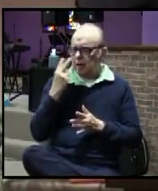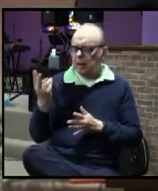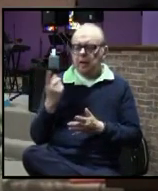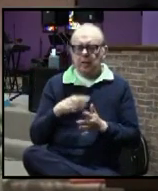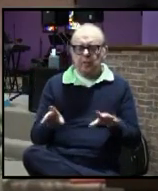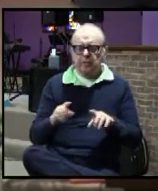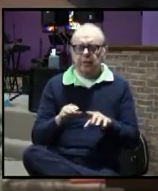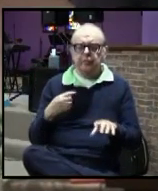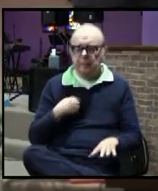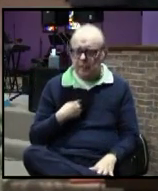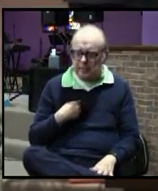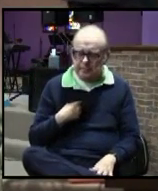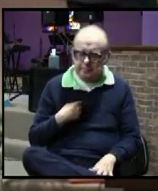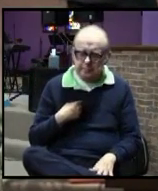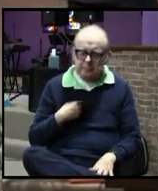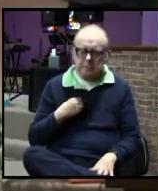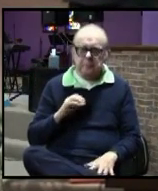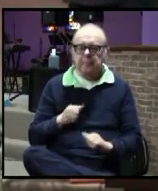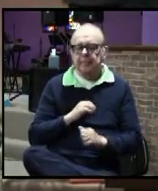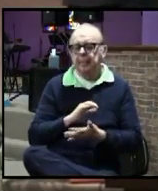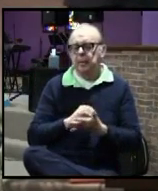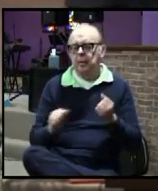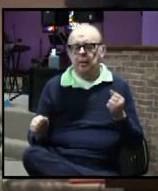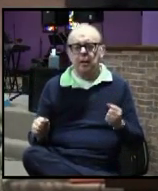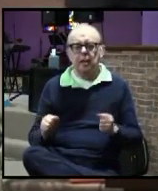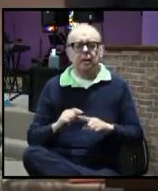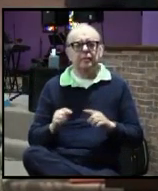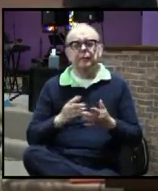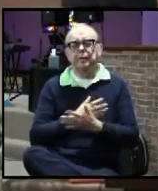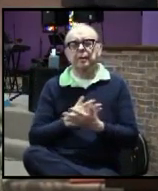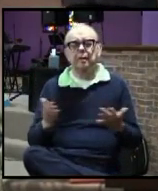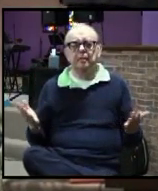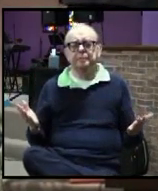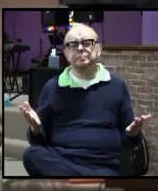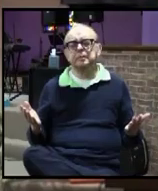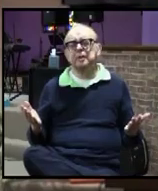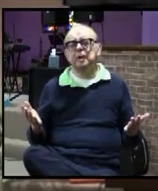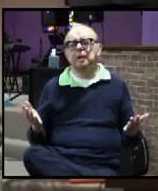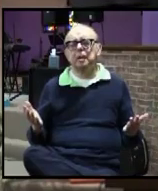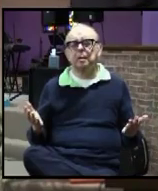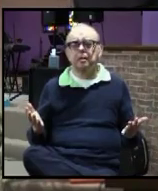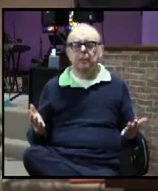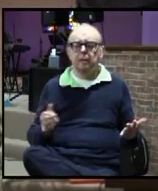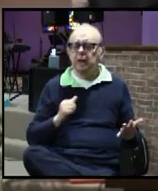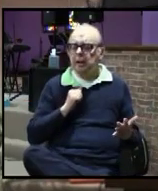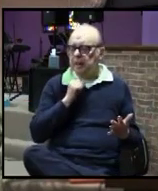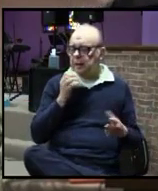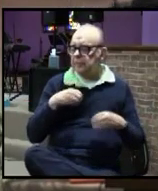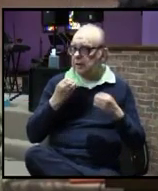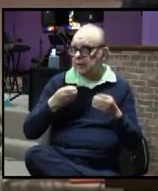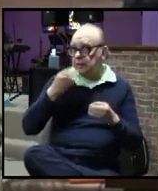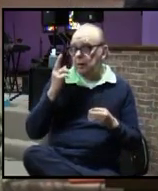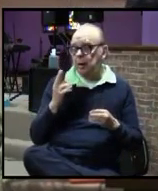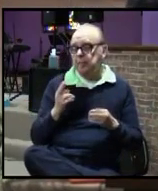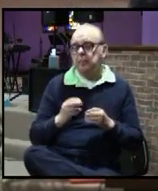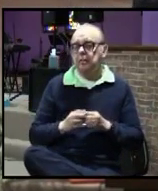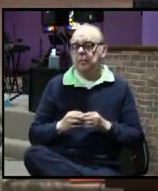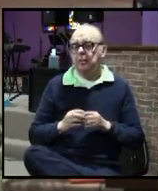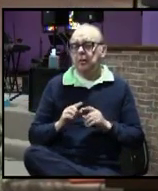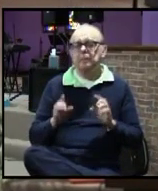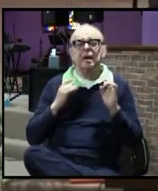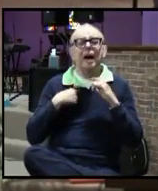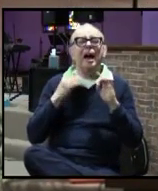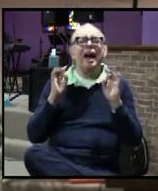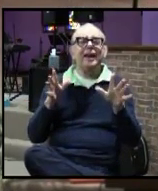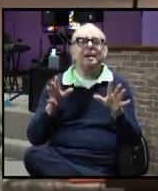I see what it does to me. I see how it destroys all these other people around me. I see how it dishonors you. We